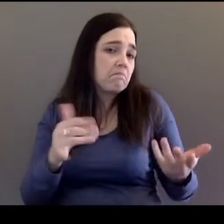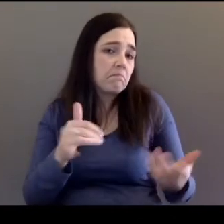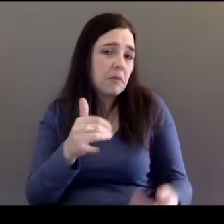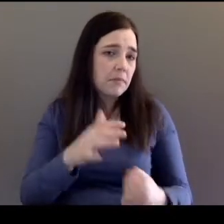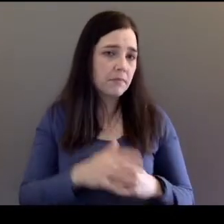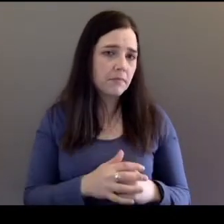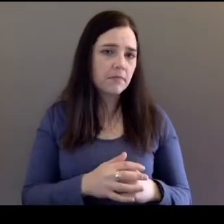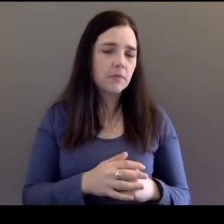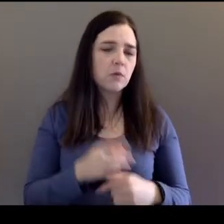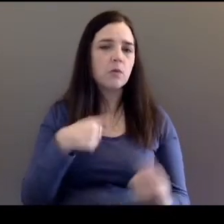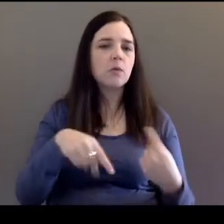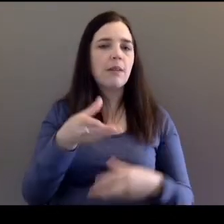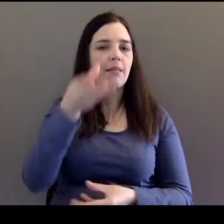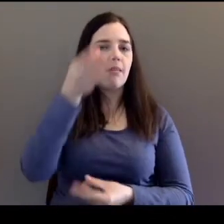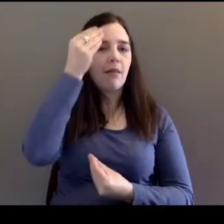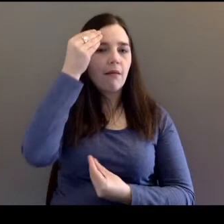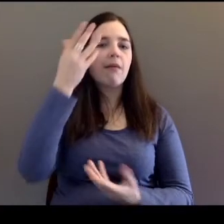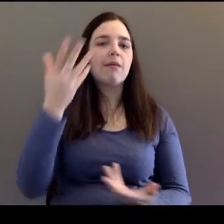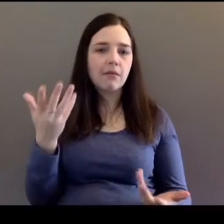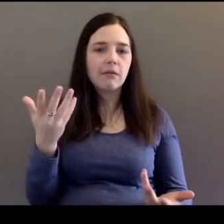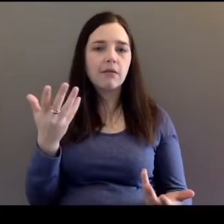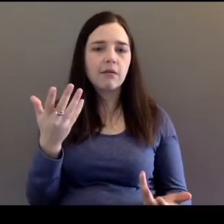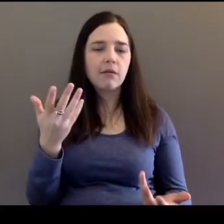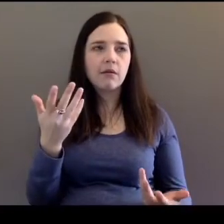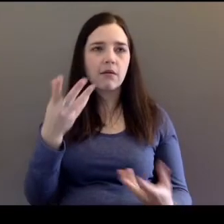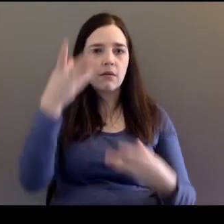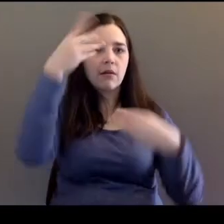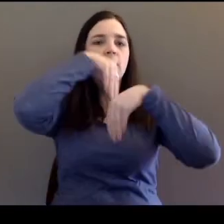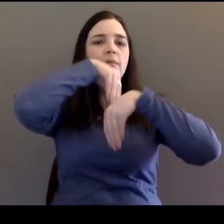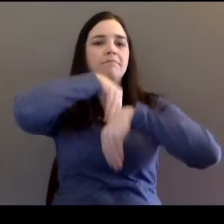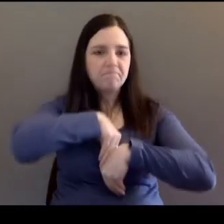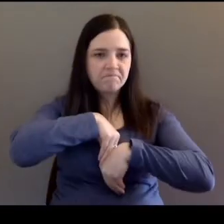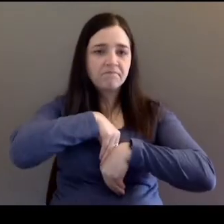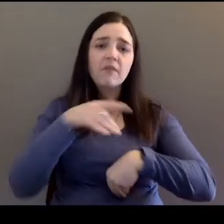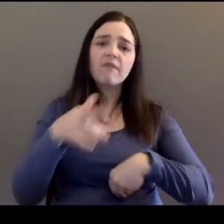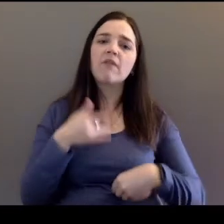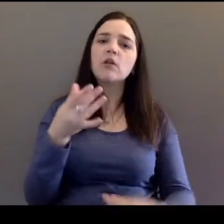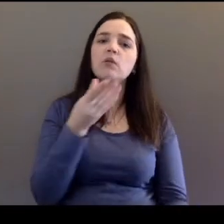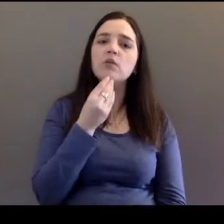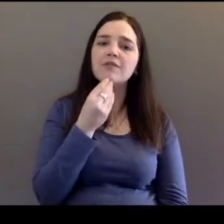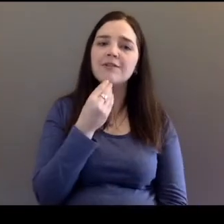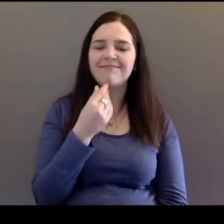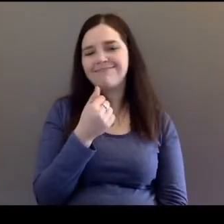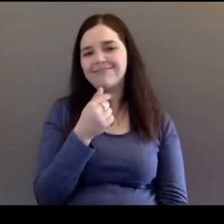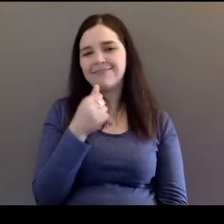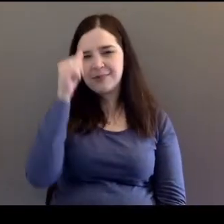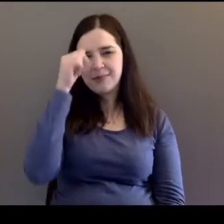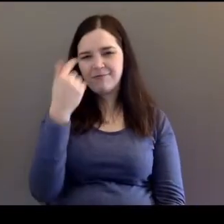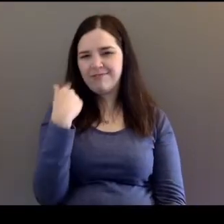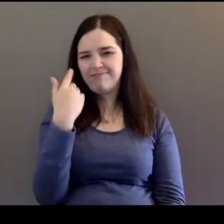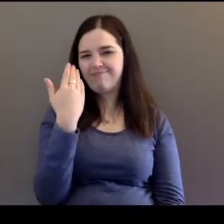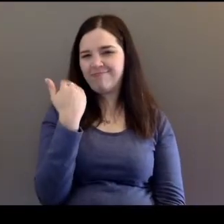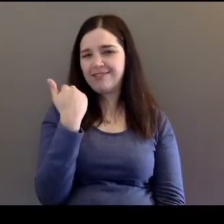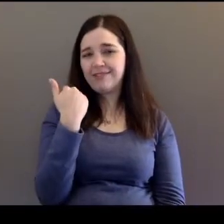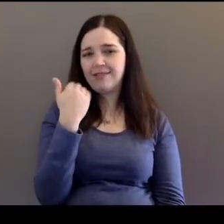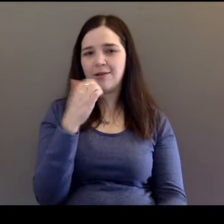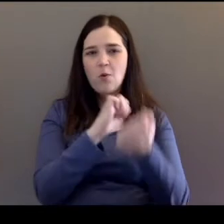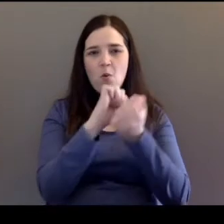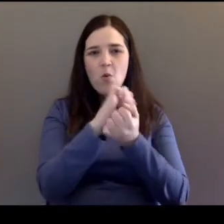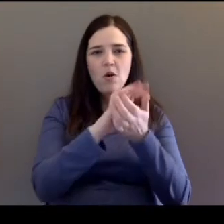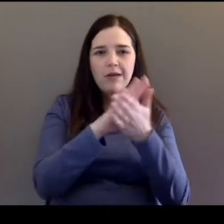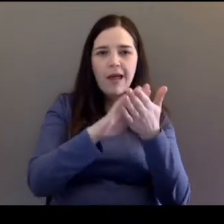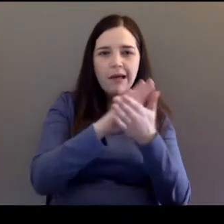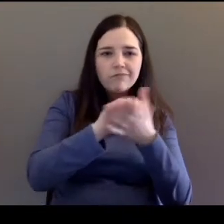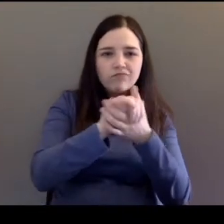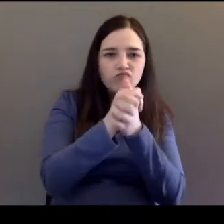We learn it as Christians. We find it useful. In fact, we were told recently that we should use it as we wash our hands. We learn it